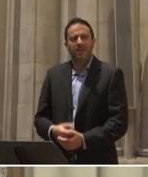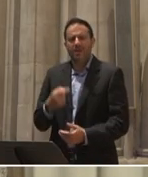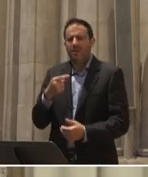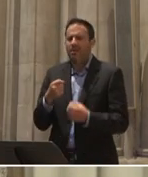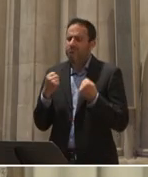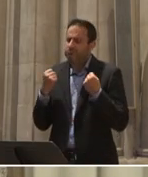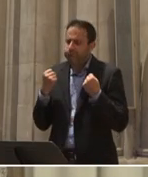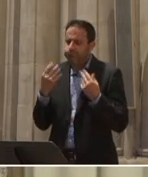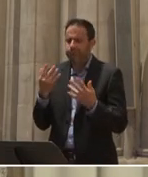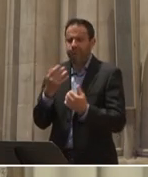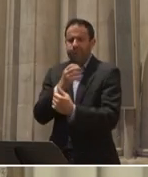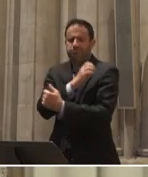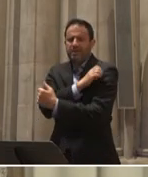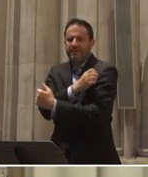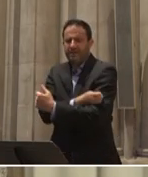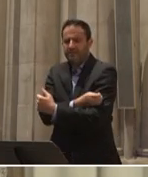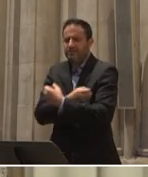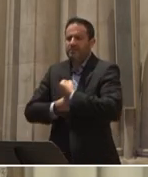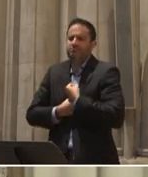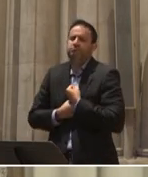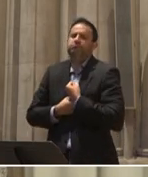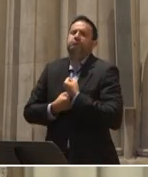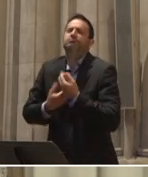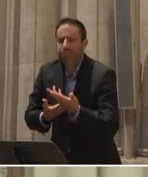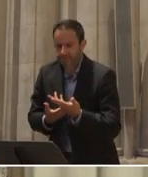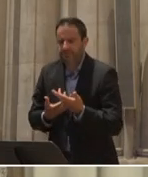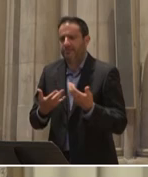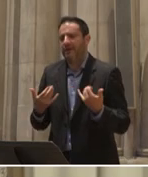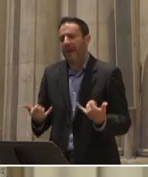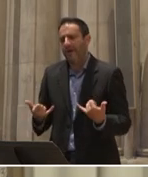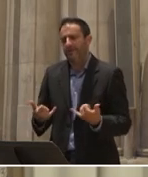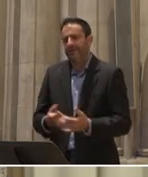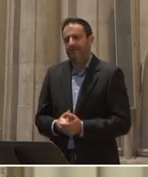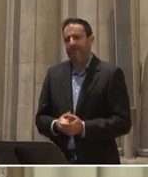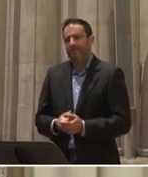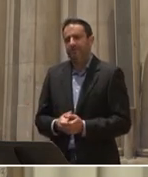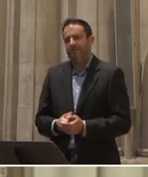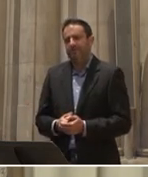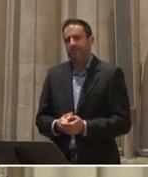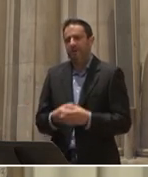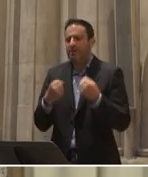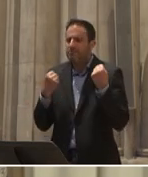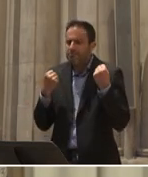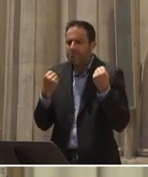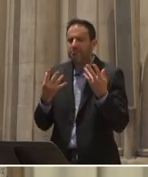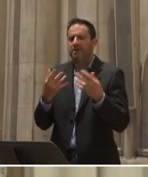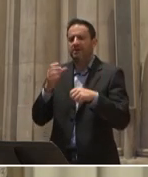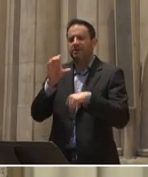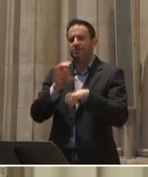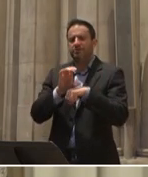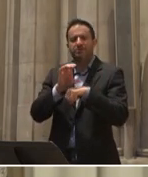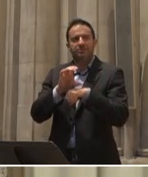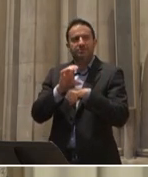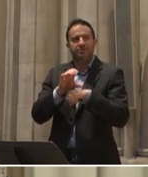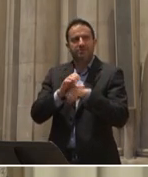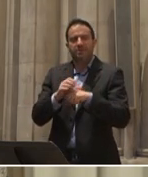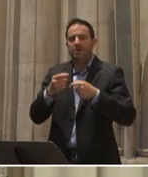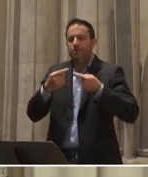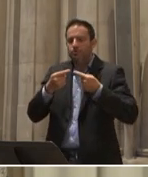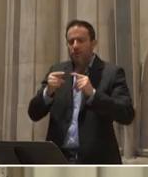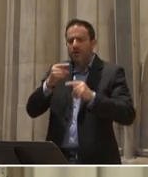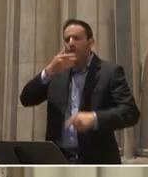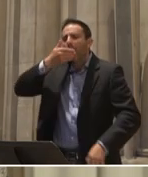lot of energy being expended in our country right now and in many of our churches attempting to